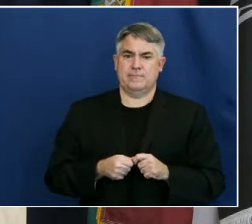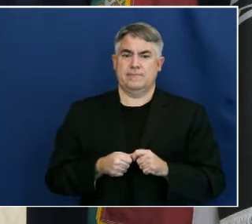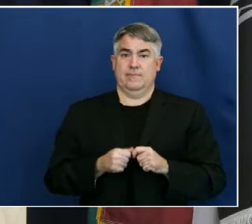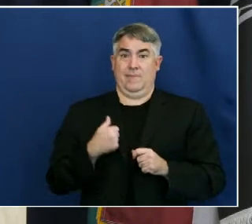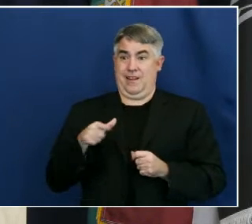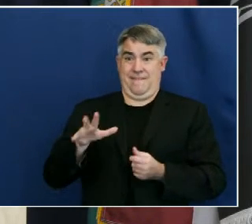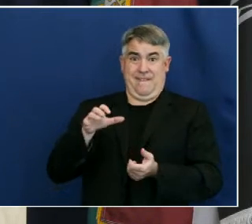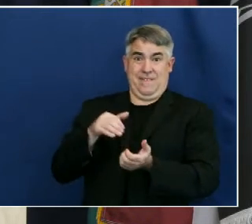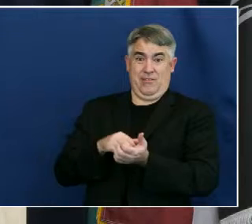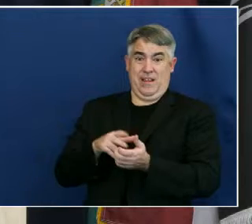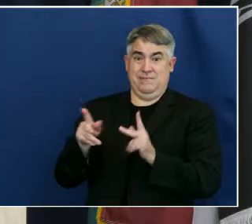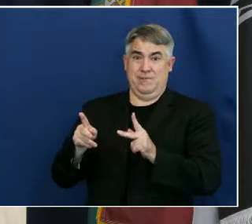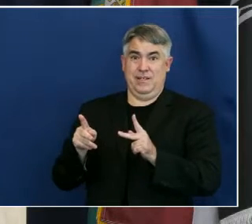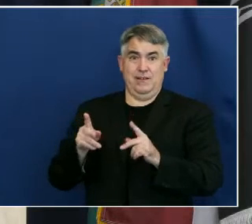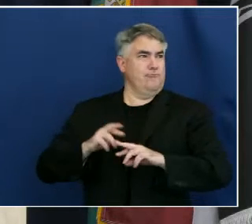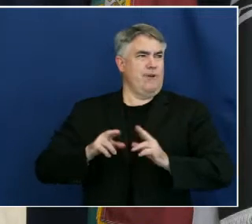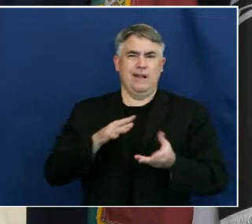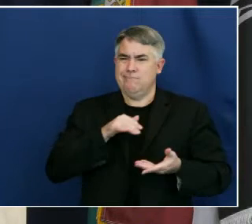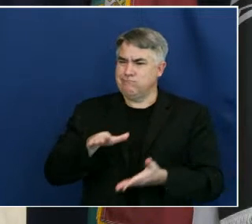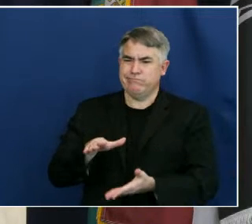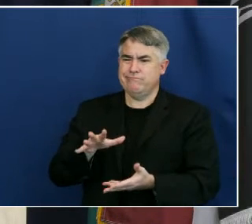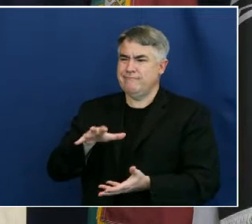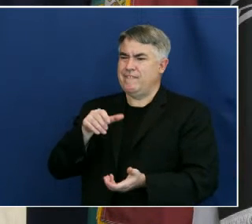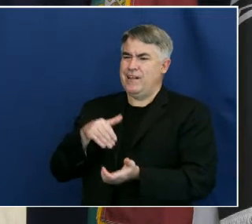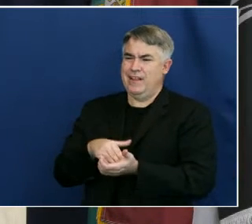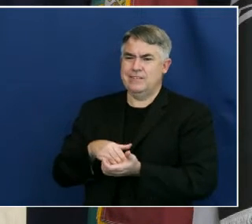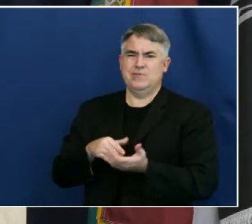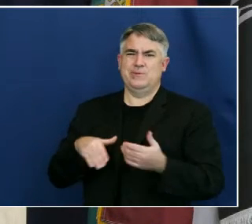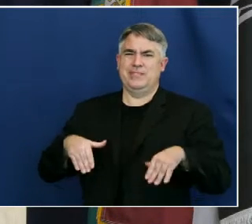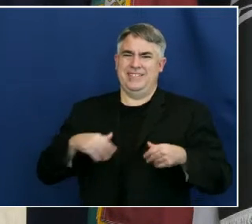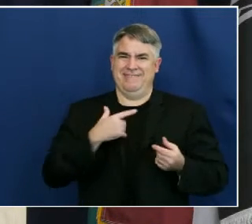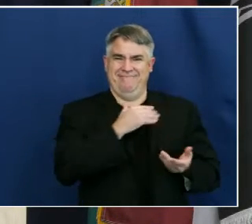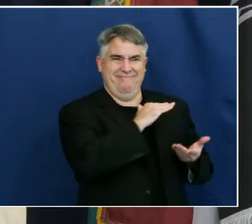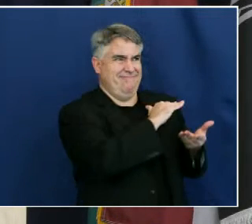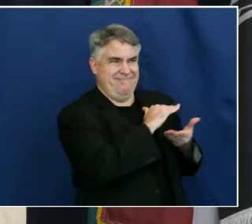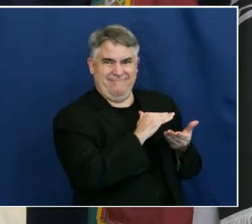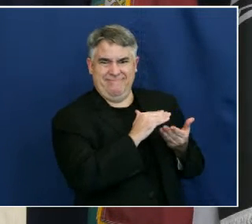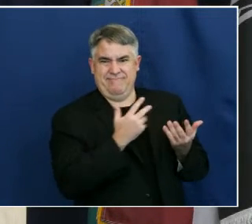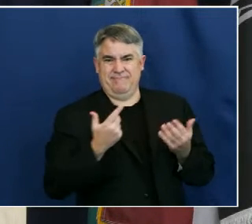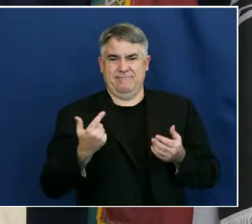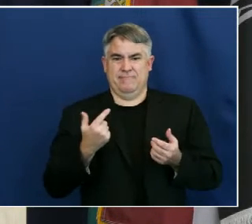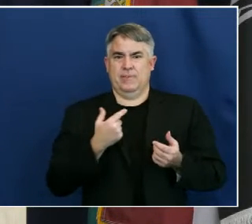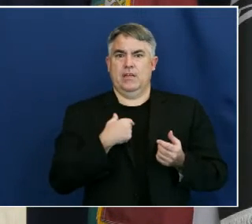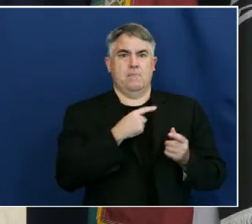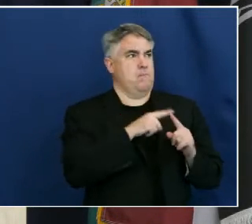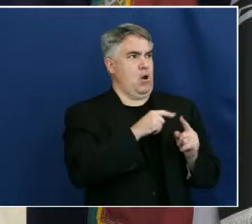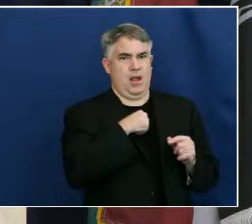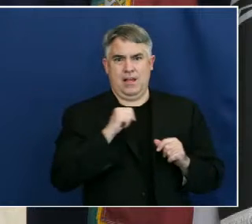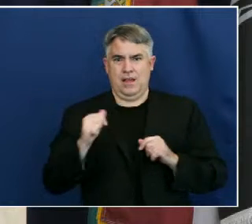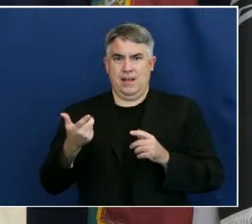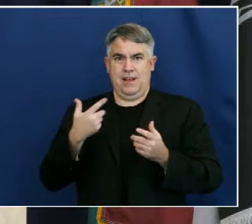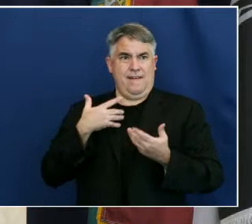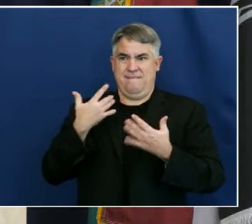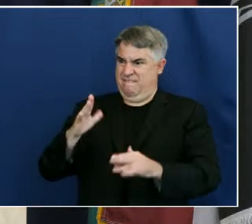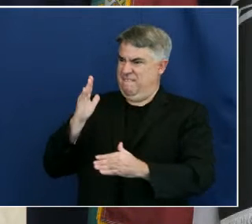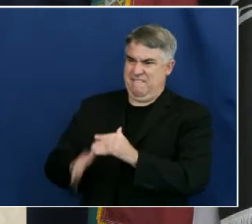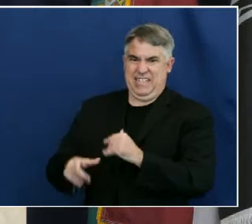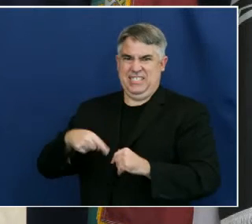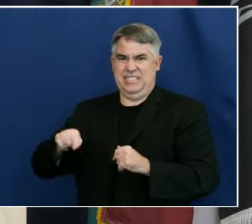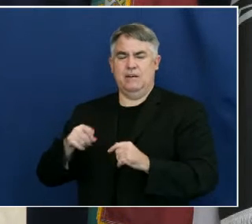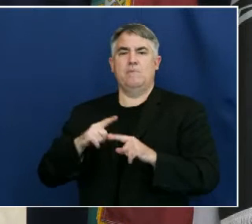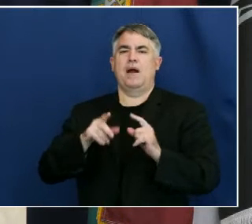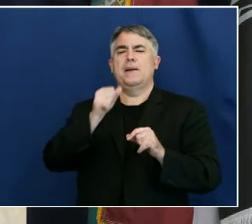Saturday, or Sunday, or Monday, or for many weeks coming forward. And so we need folks to be